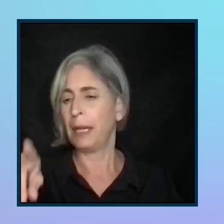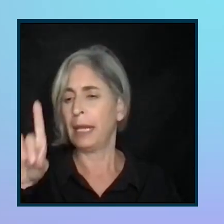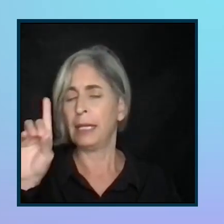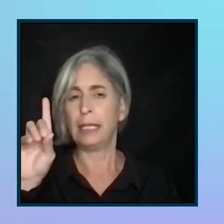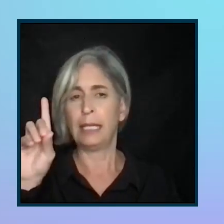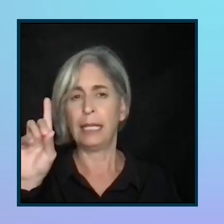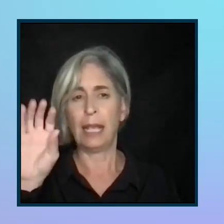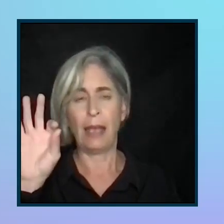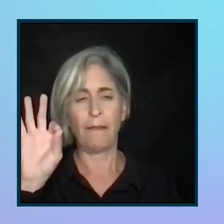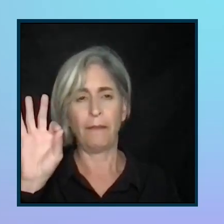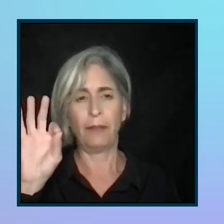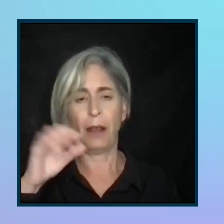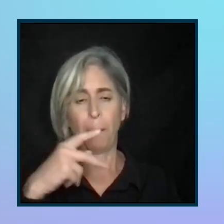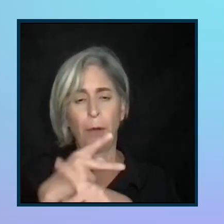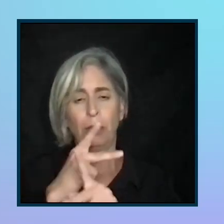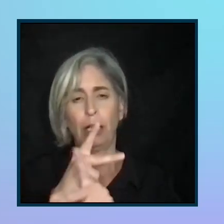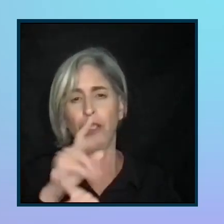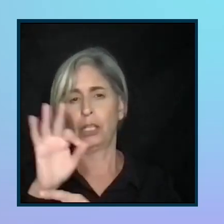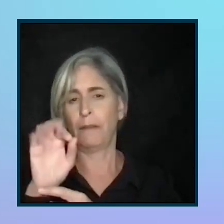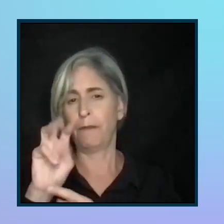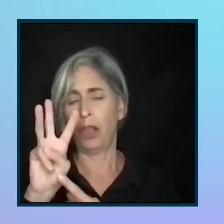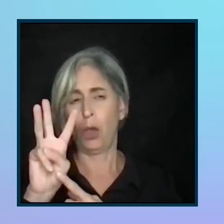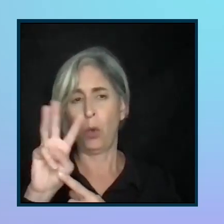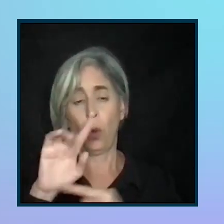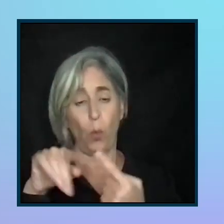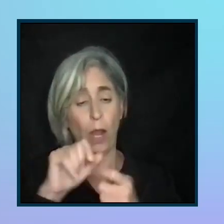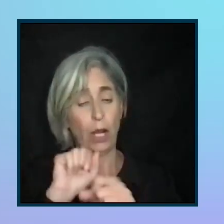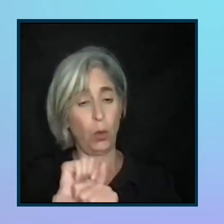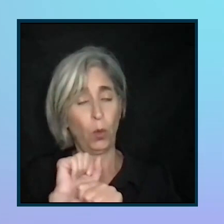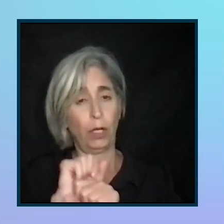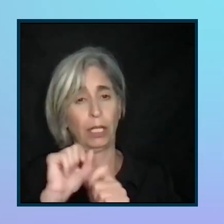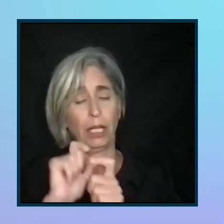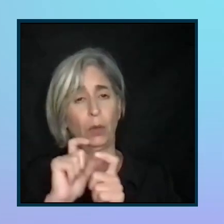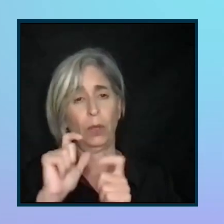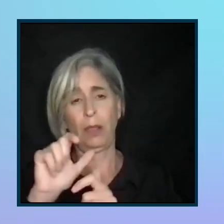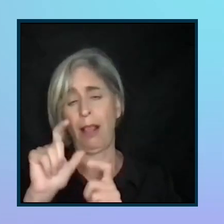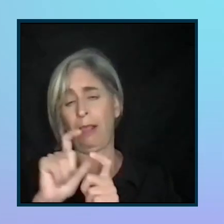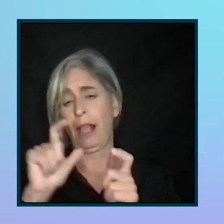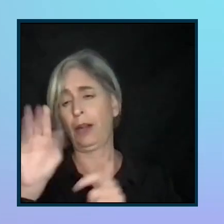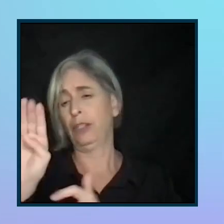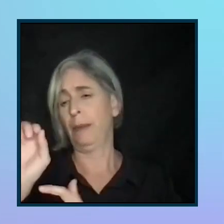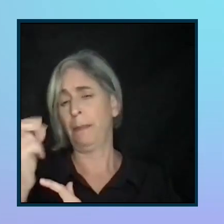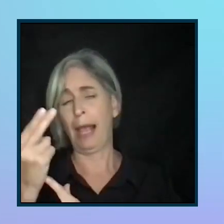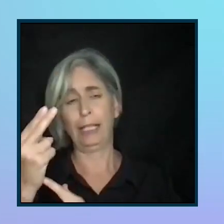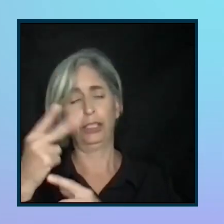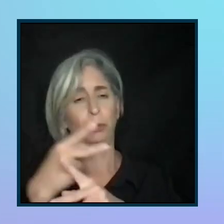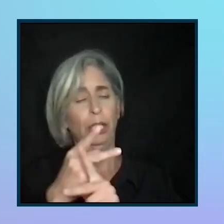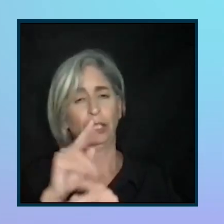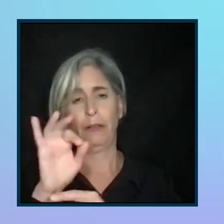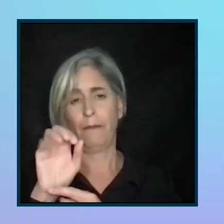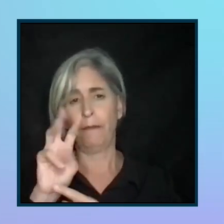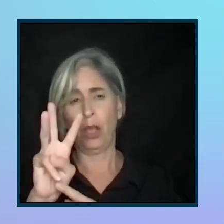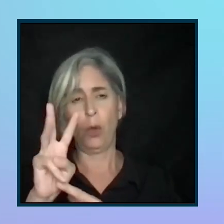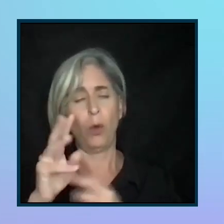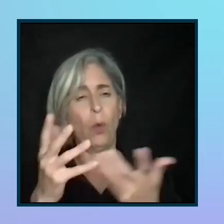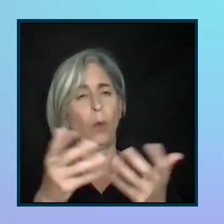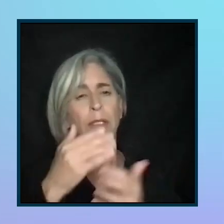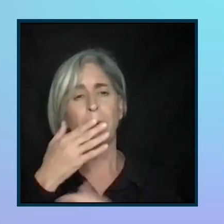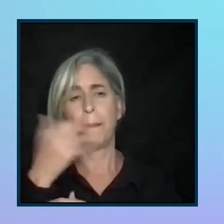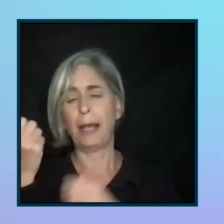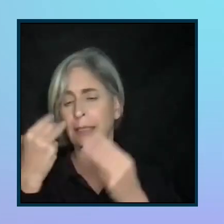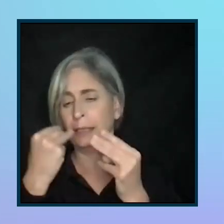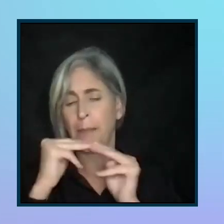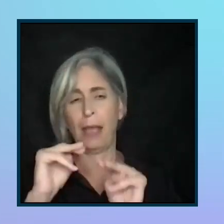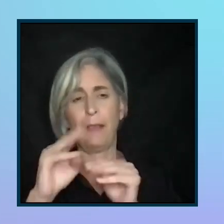production flows. Okay, when working with large batch PDF production flows, what is the best